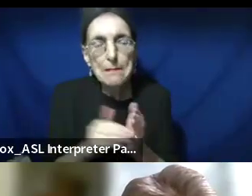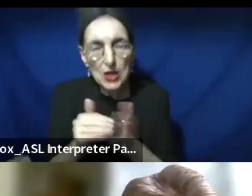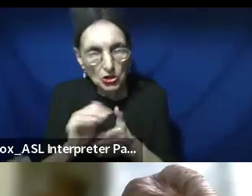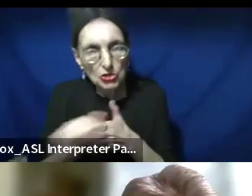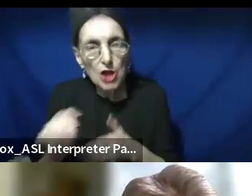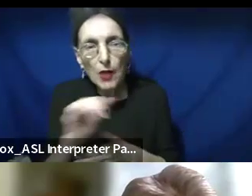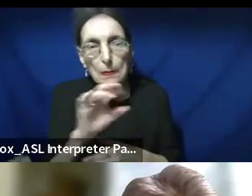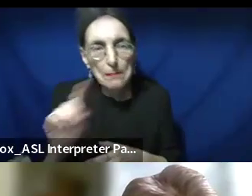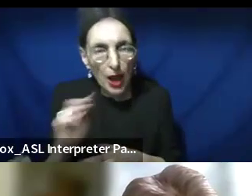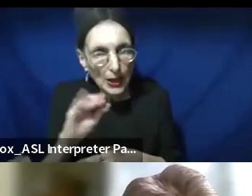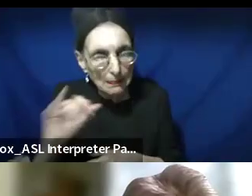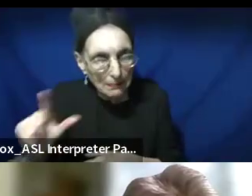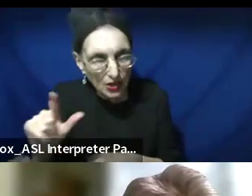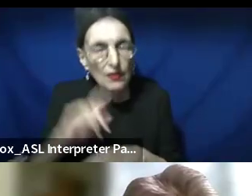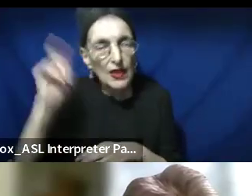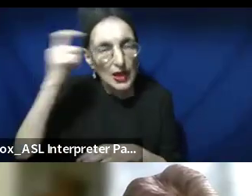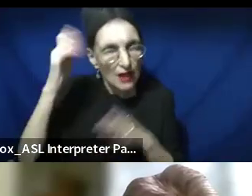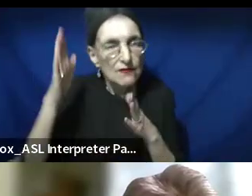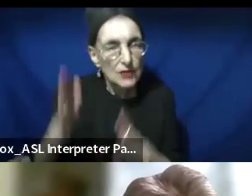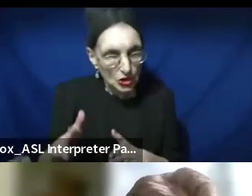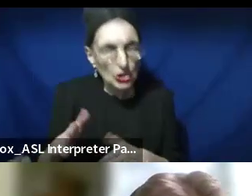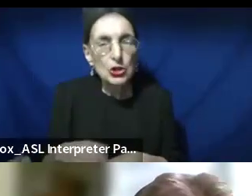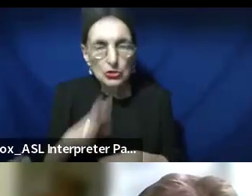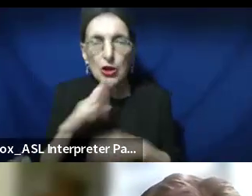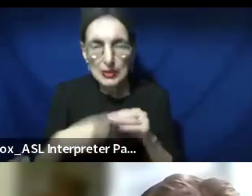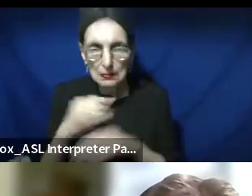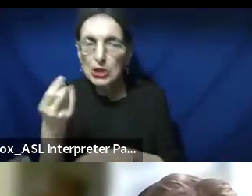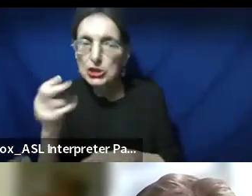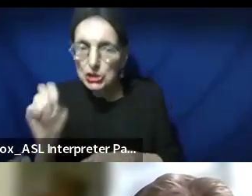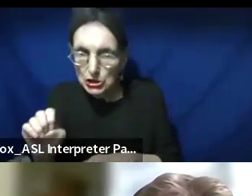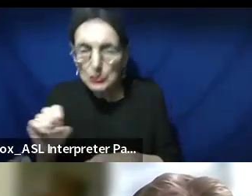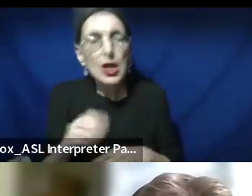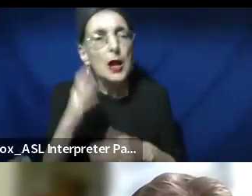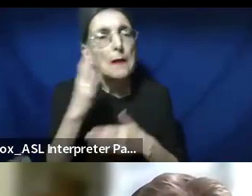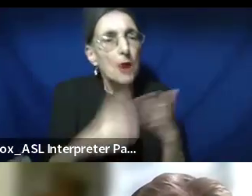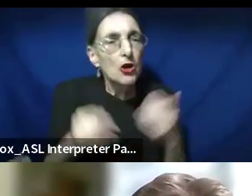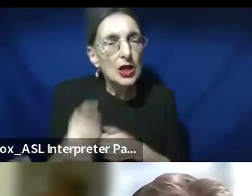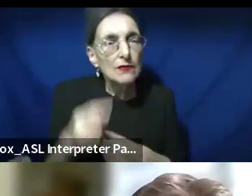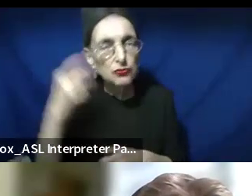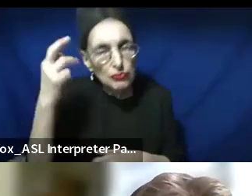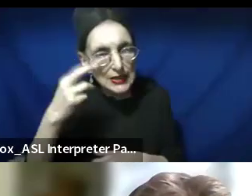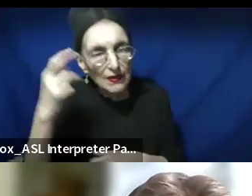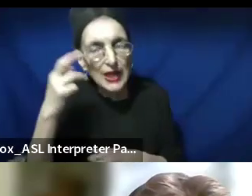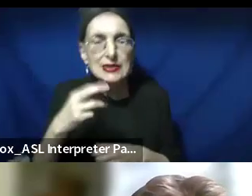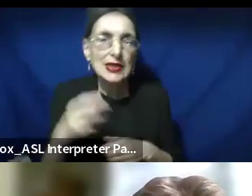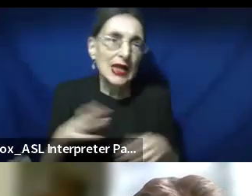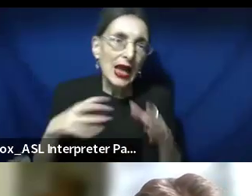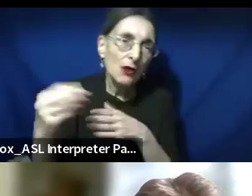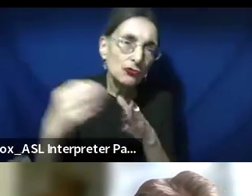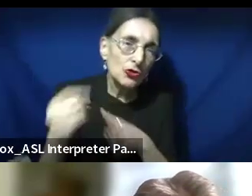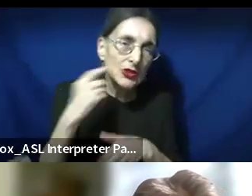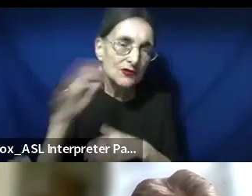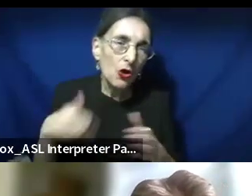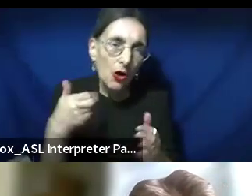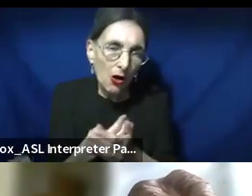And I'm talking about it now because it's actually part of realizing an outdoors for all and a trails for all vision. The